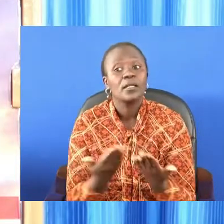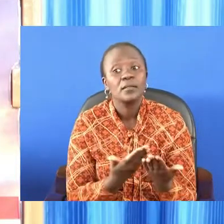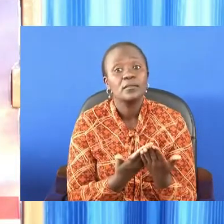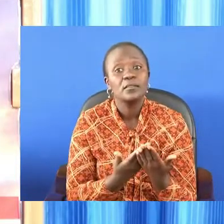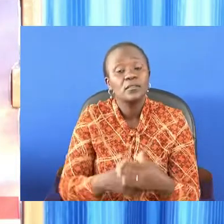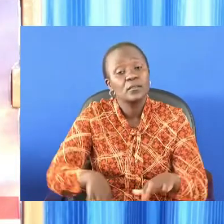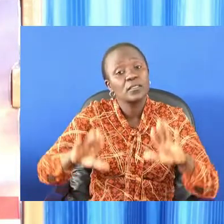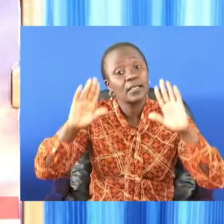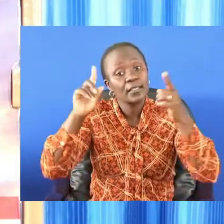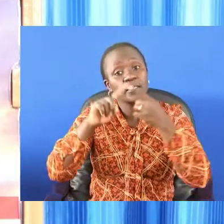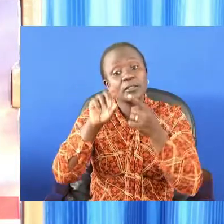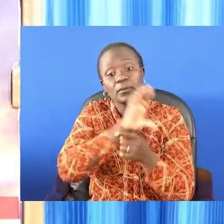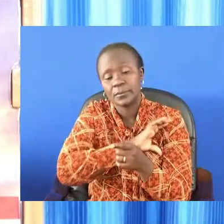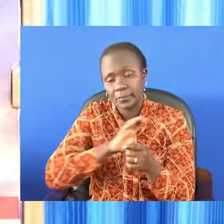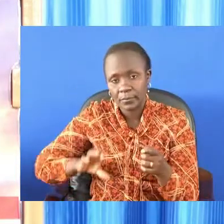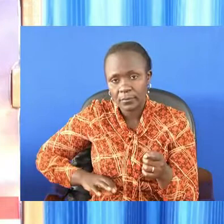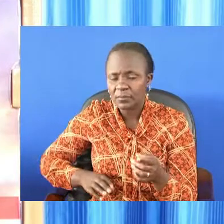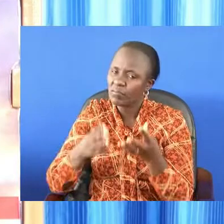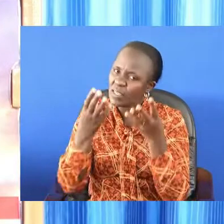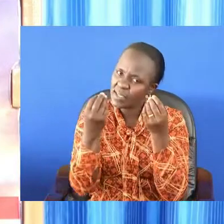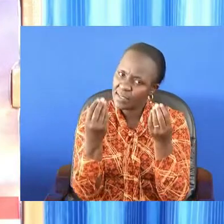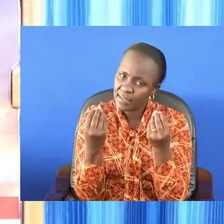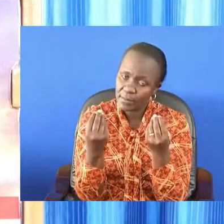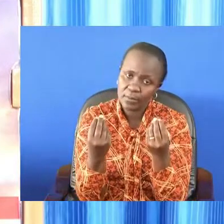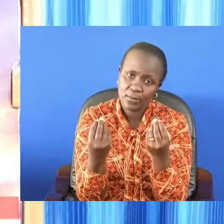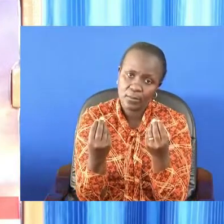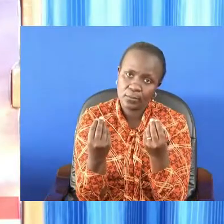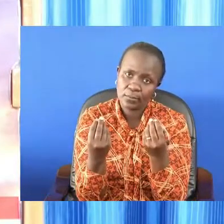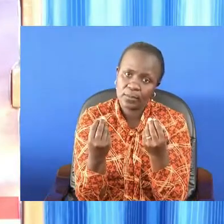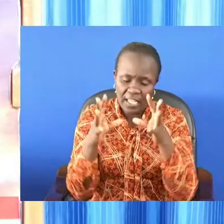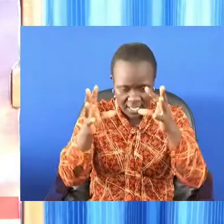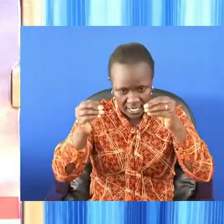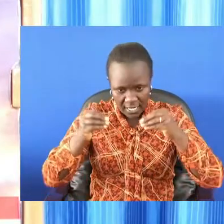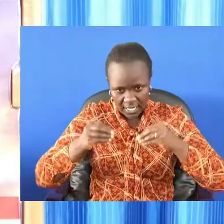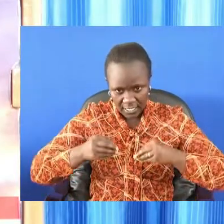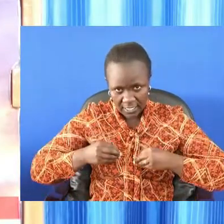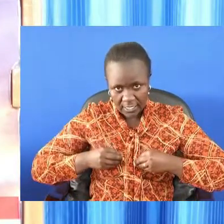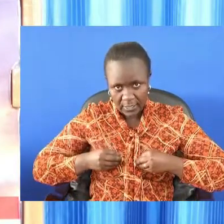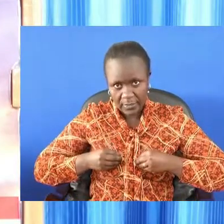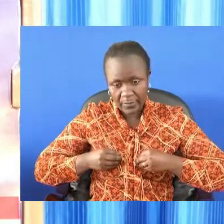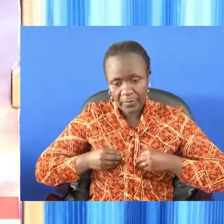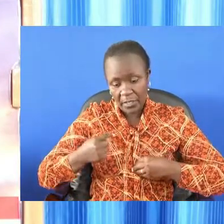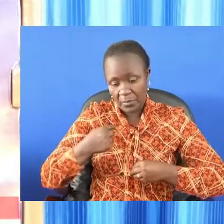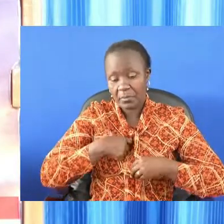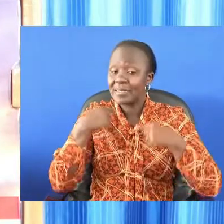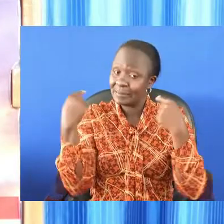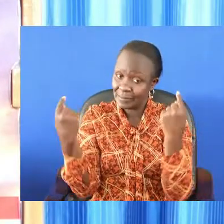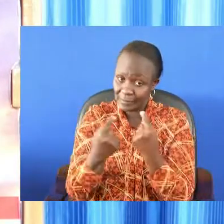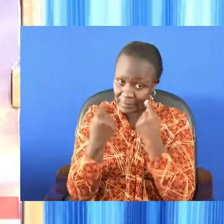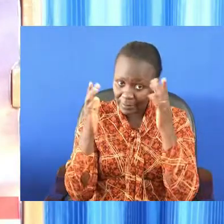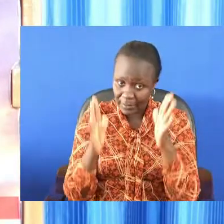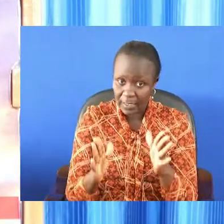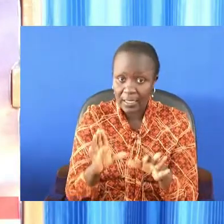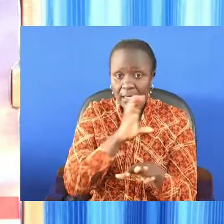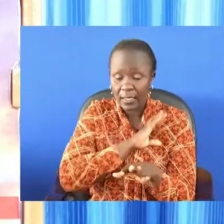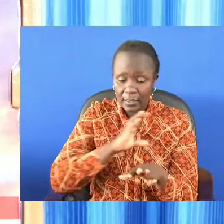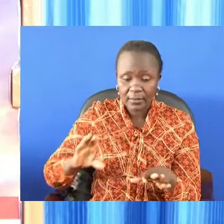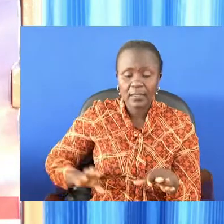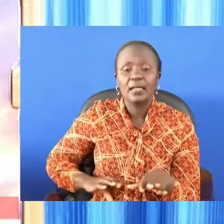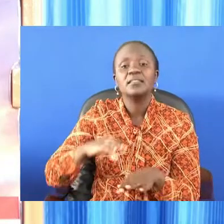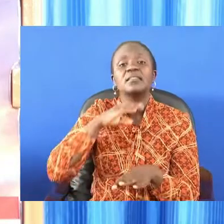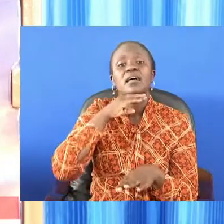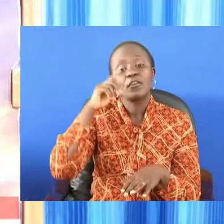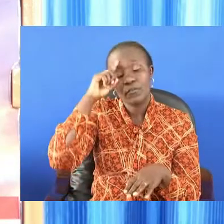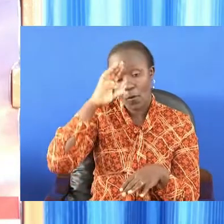give your life to Jesus. It is as simple as accepting that I am a sinner and Christ died for